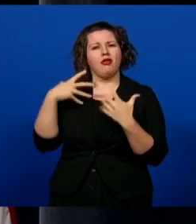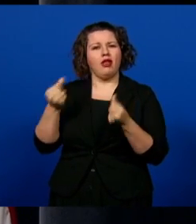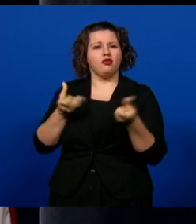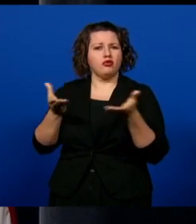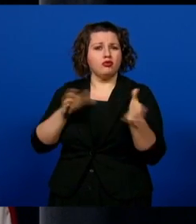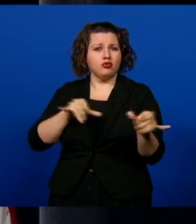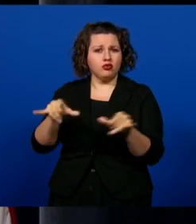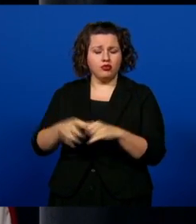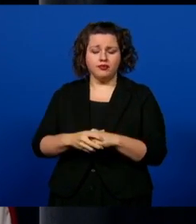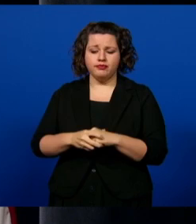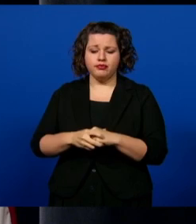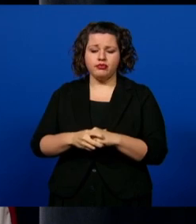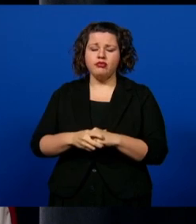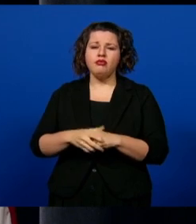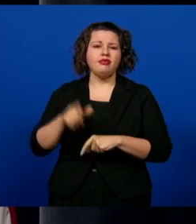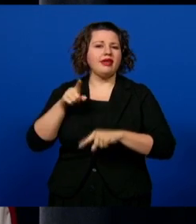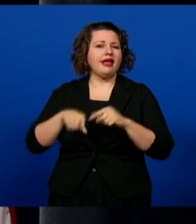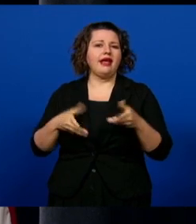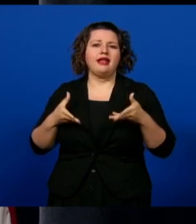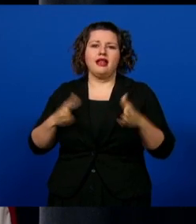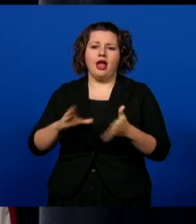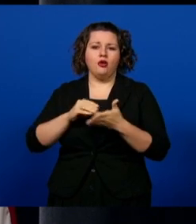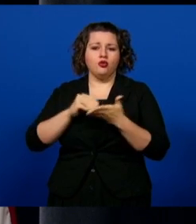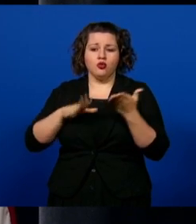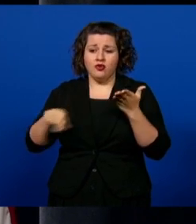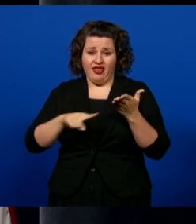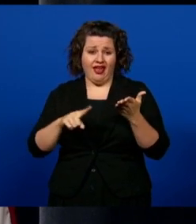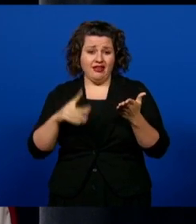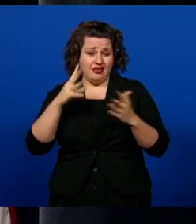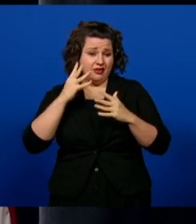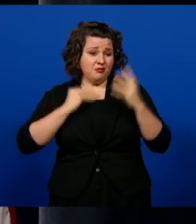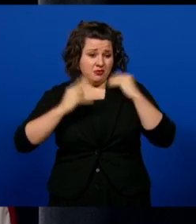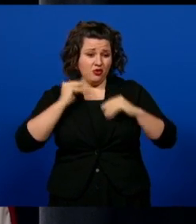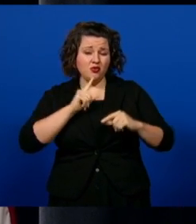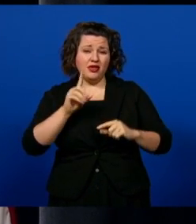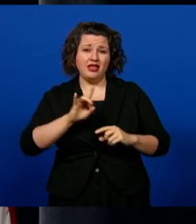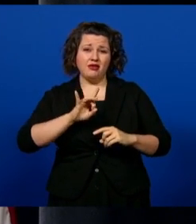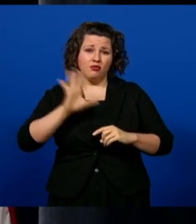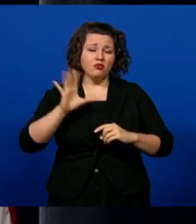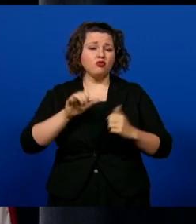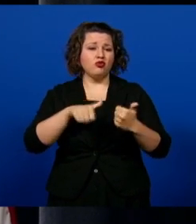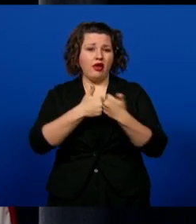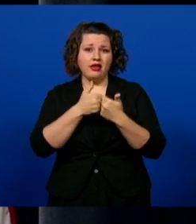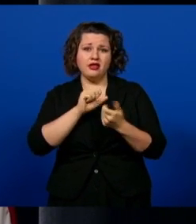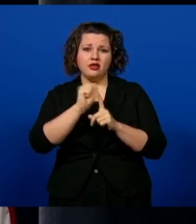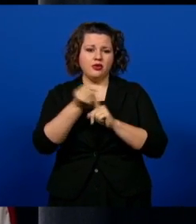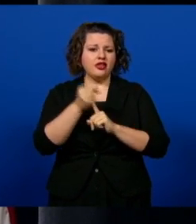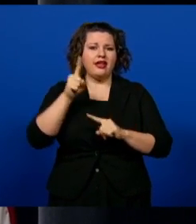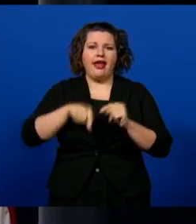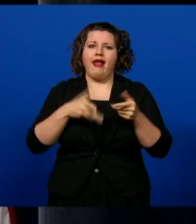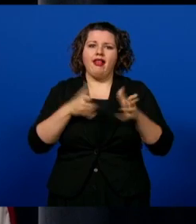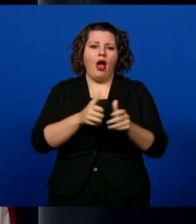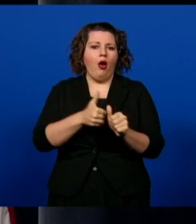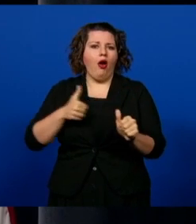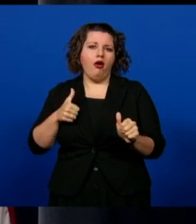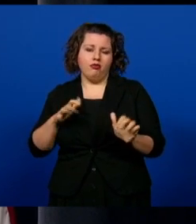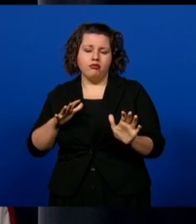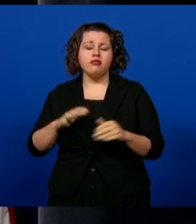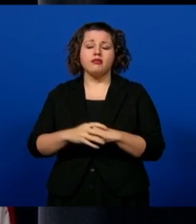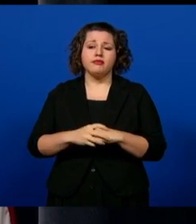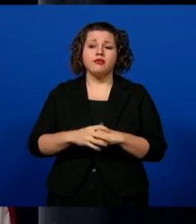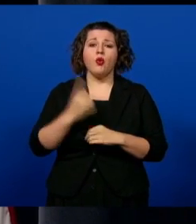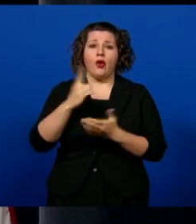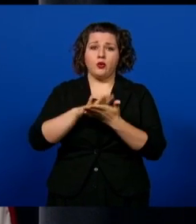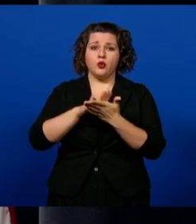cannot afford to let our students in the most challenging situations fall behind. One school district that faces some of